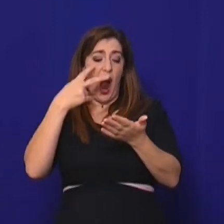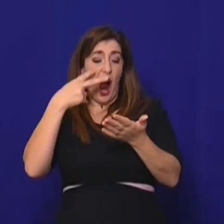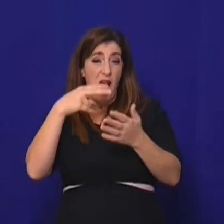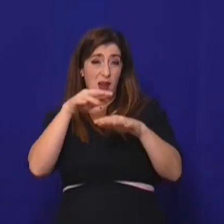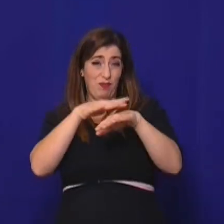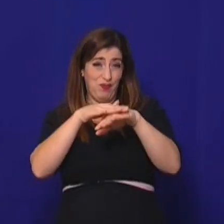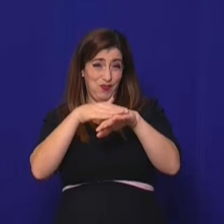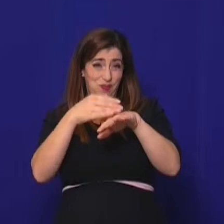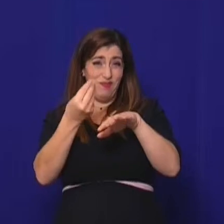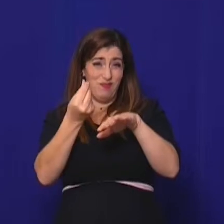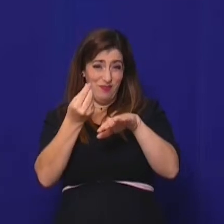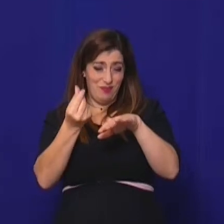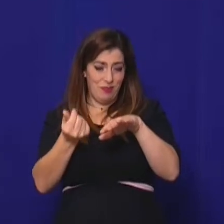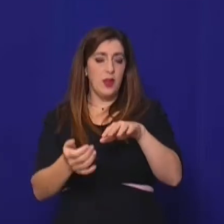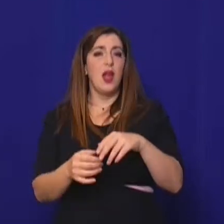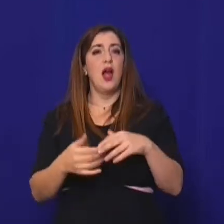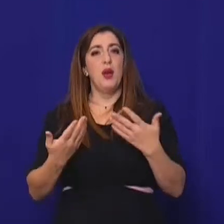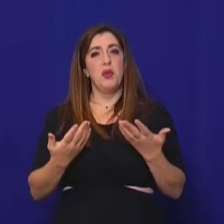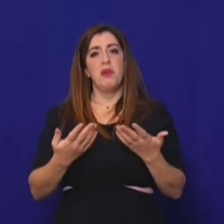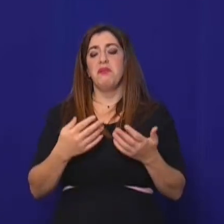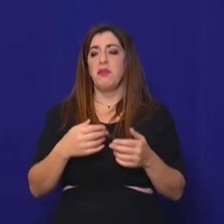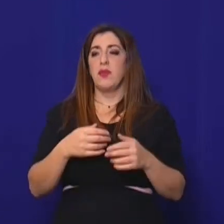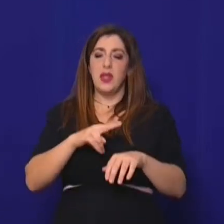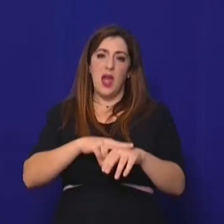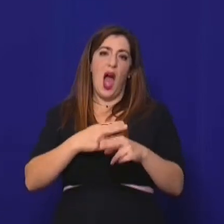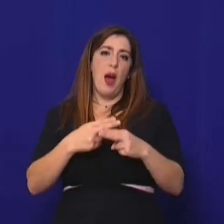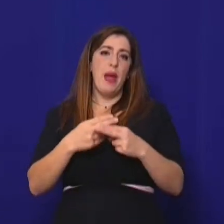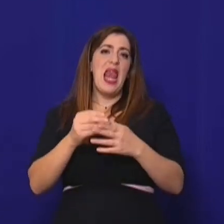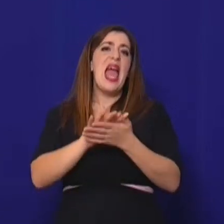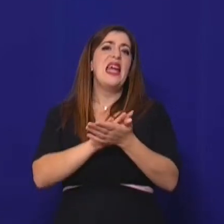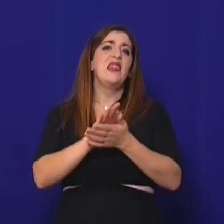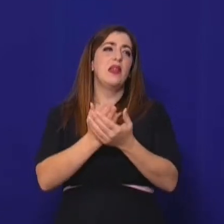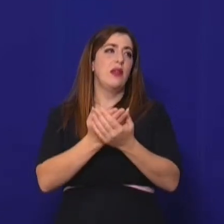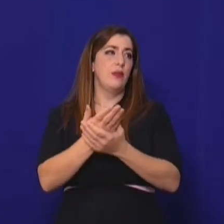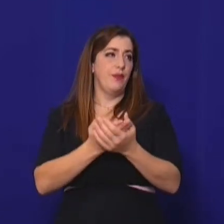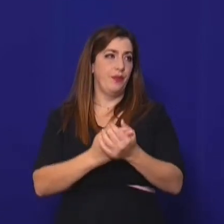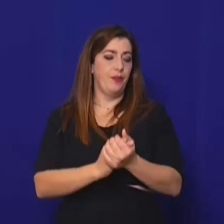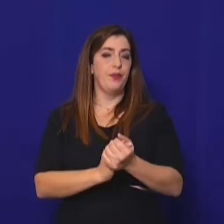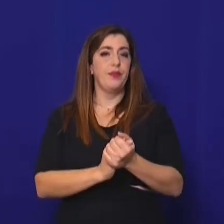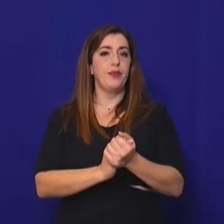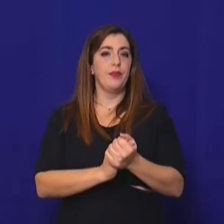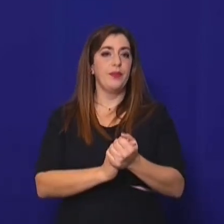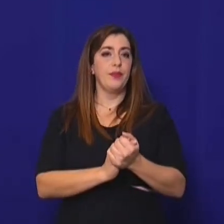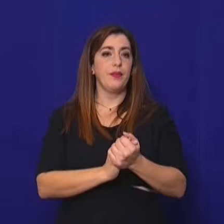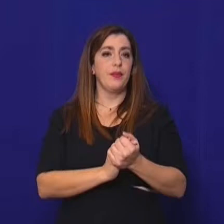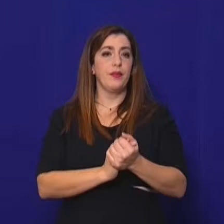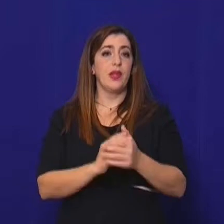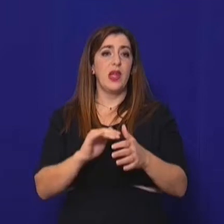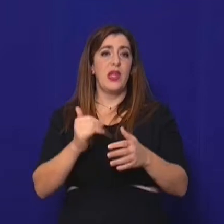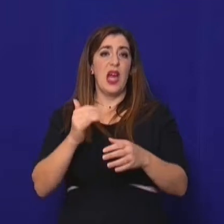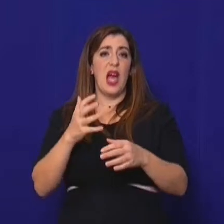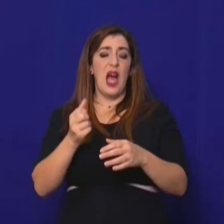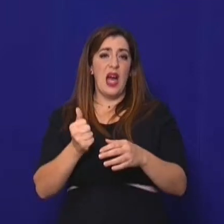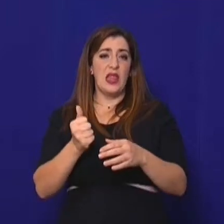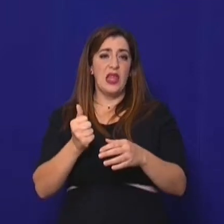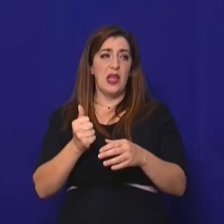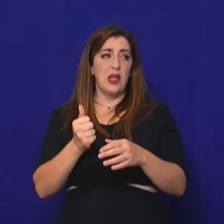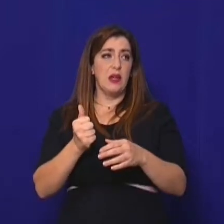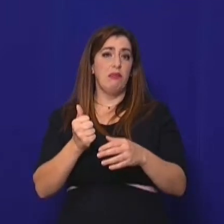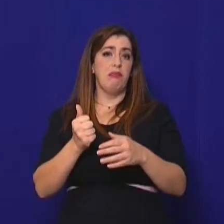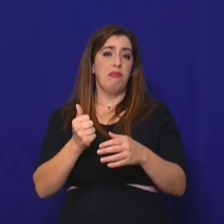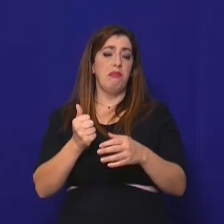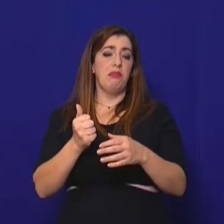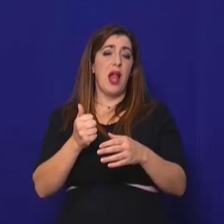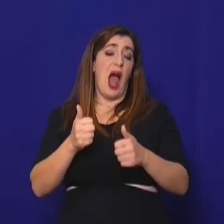tkun tista' tnaqqas mill-impatt. Però jekk inti għandek fil-viġinanza sink sapunu bl-ilma, dak